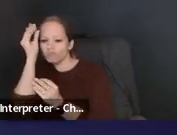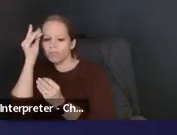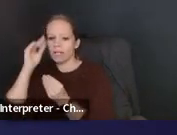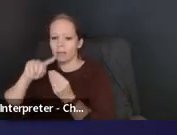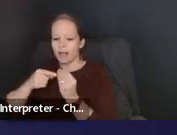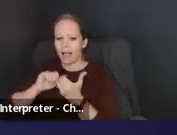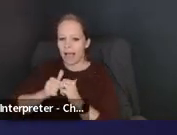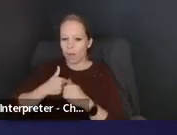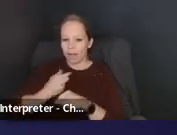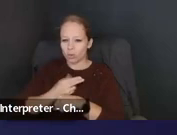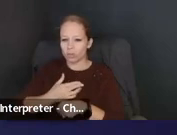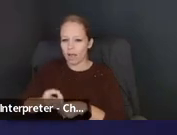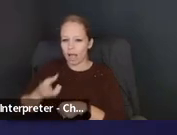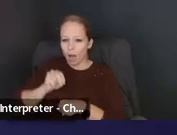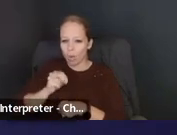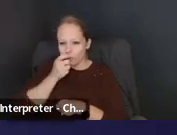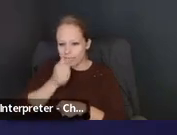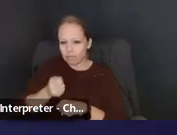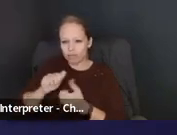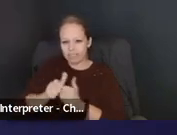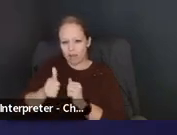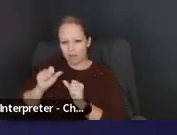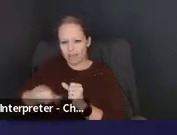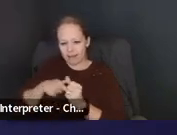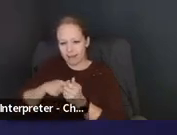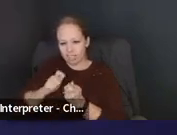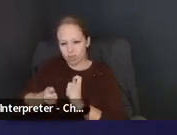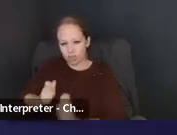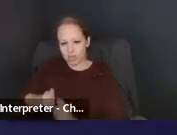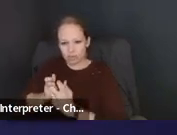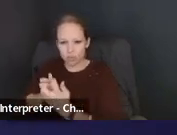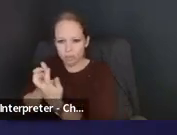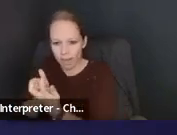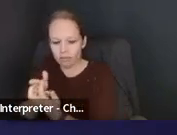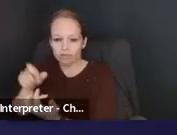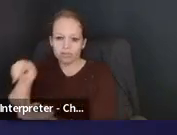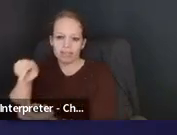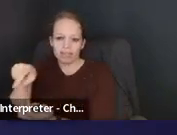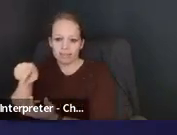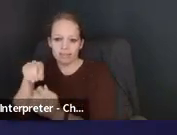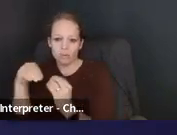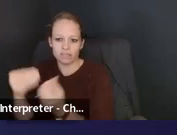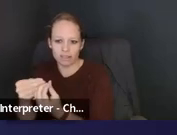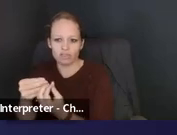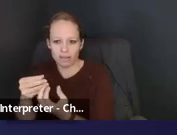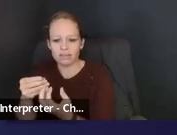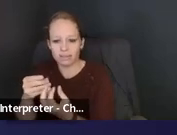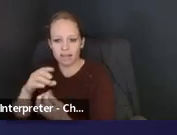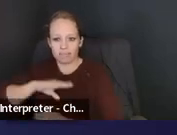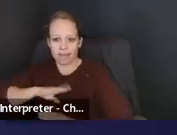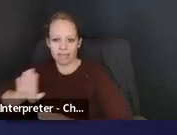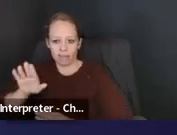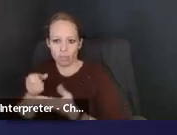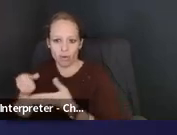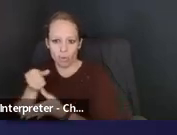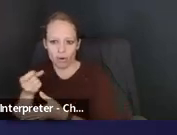own particular interest, how you can put a spin on that idea that will meet with the priorities of the funding